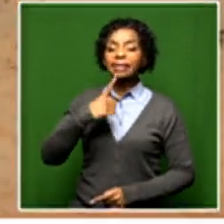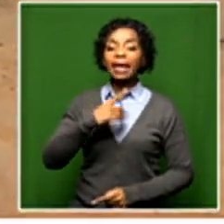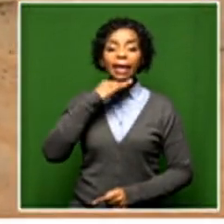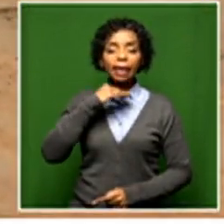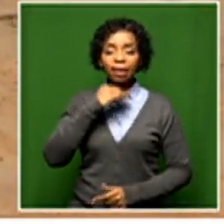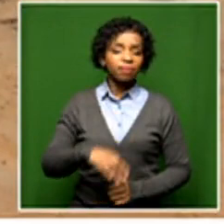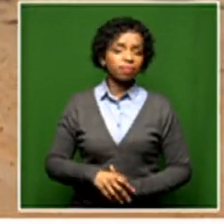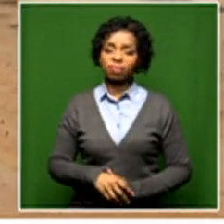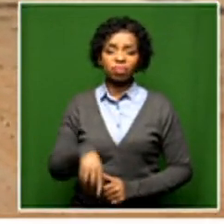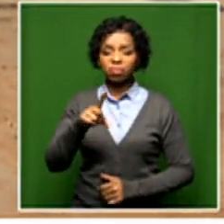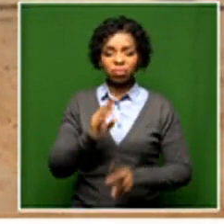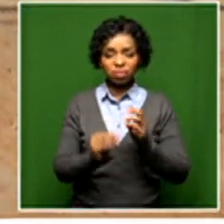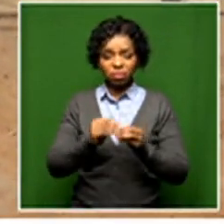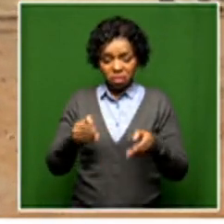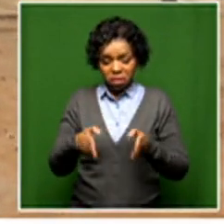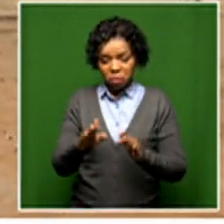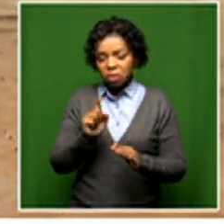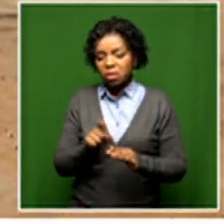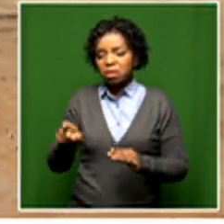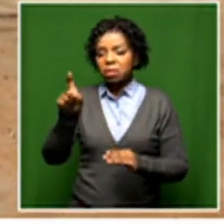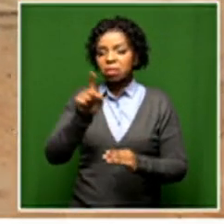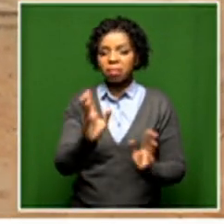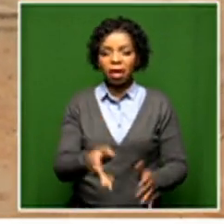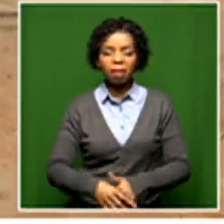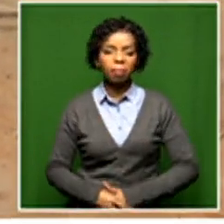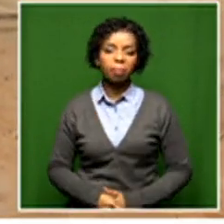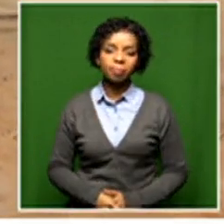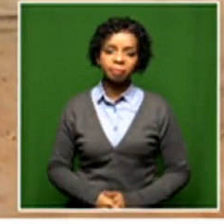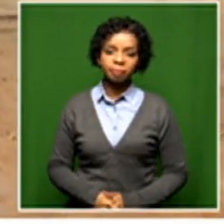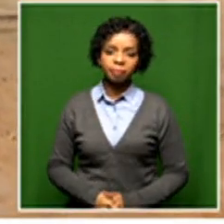the roads in 10 out of 31 wards. Yanga Funani, SABC News in Centane.